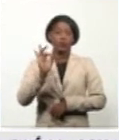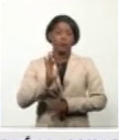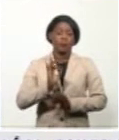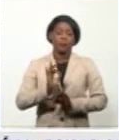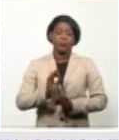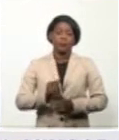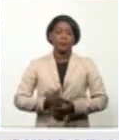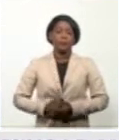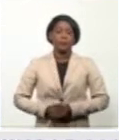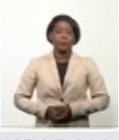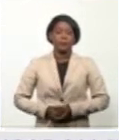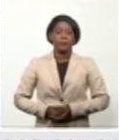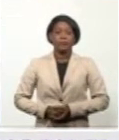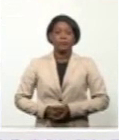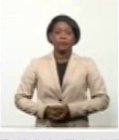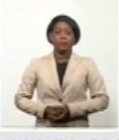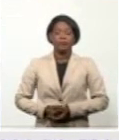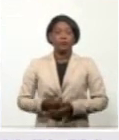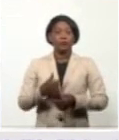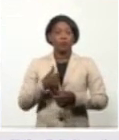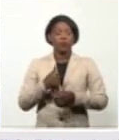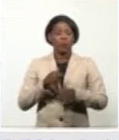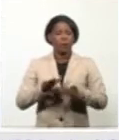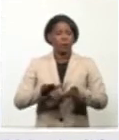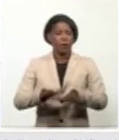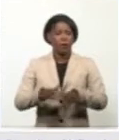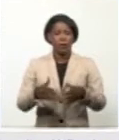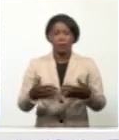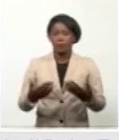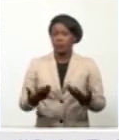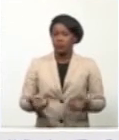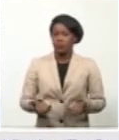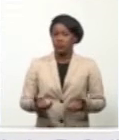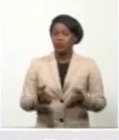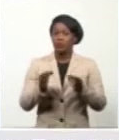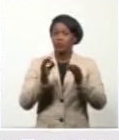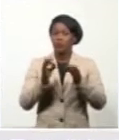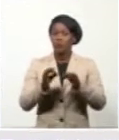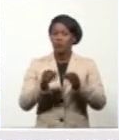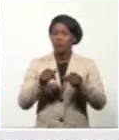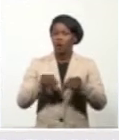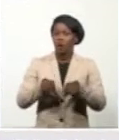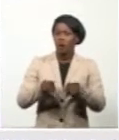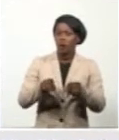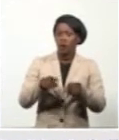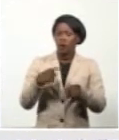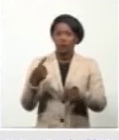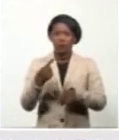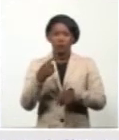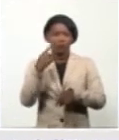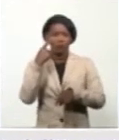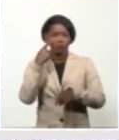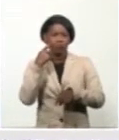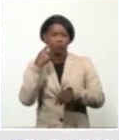samples, 16 tested positive for COVID-19, that is